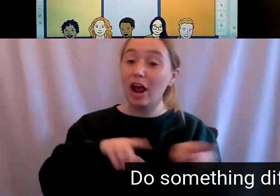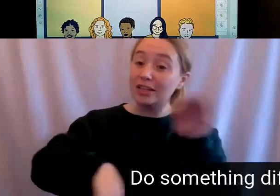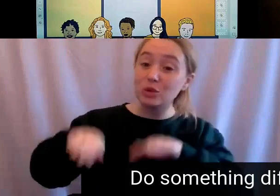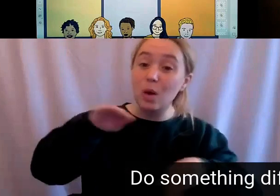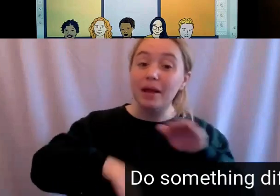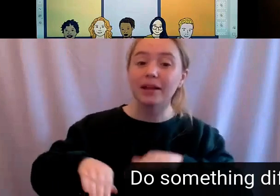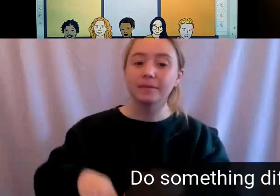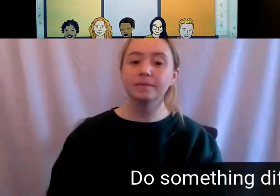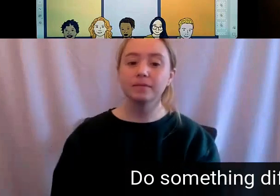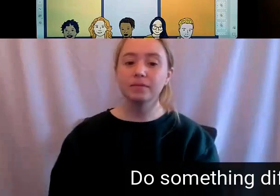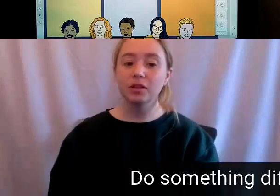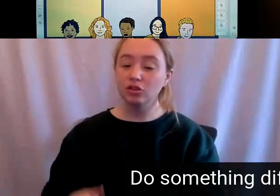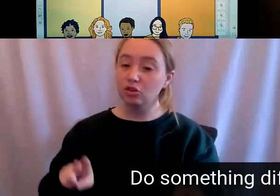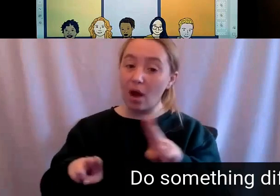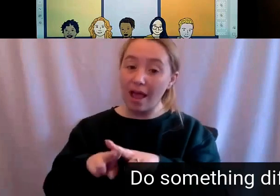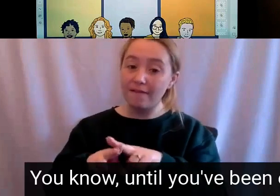something different. Just swap,